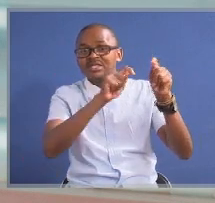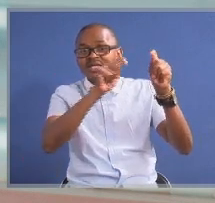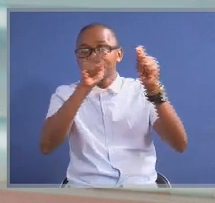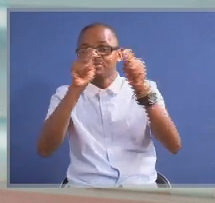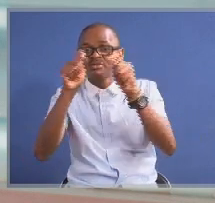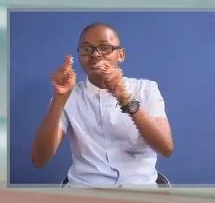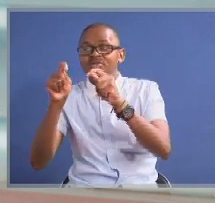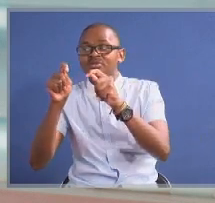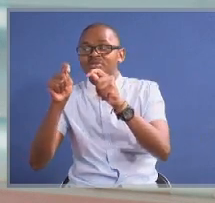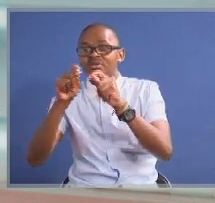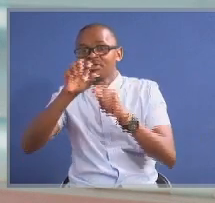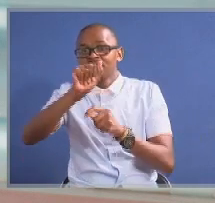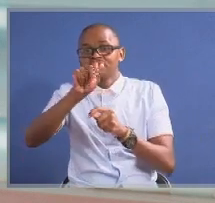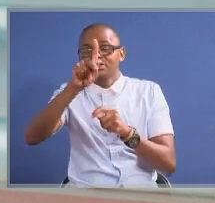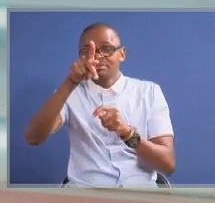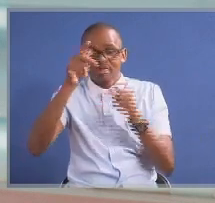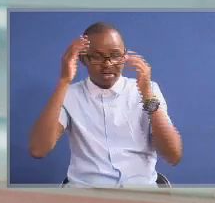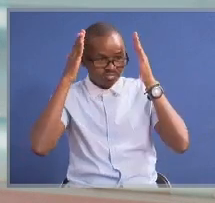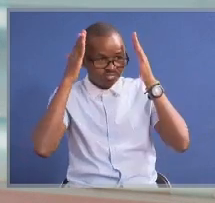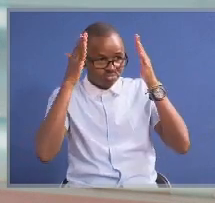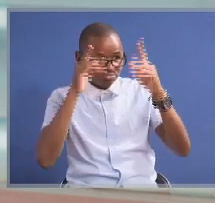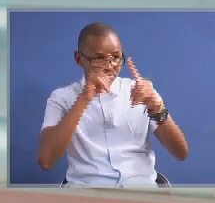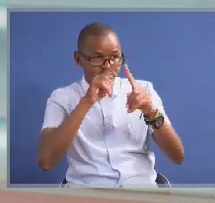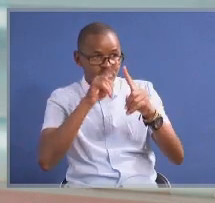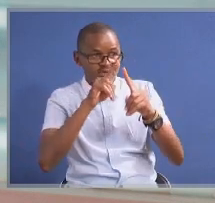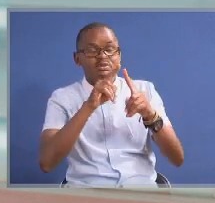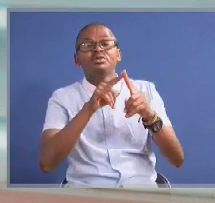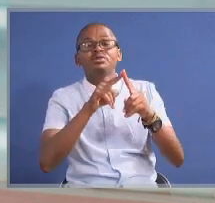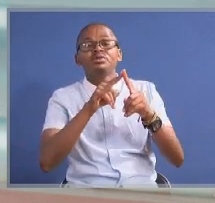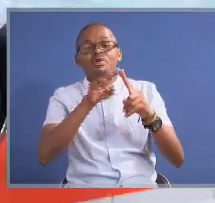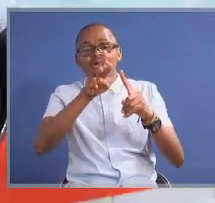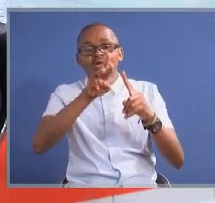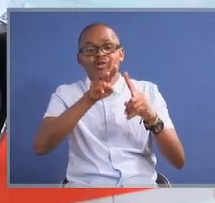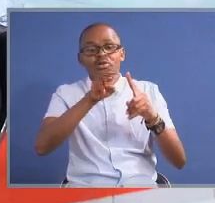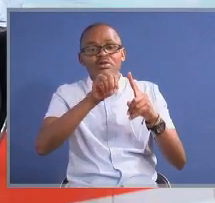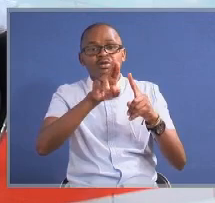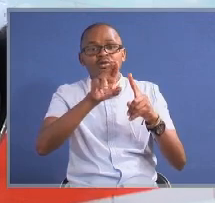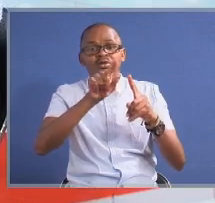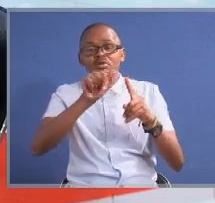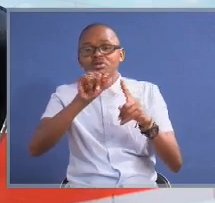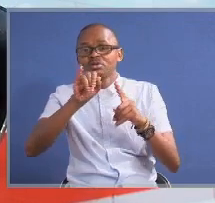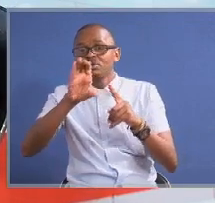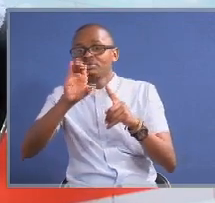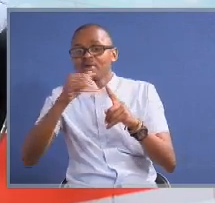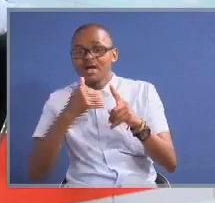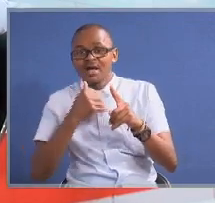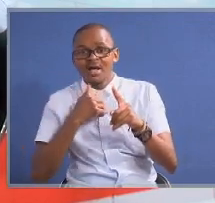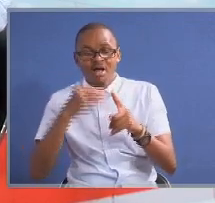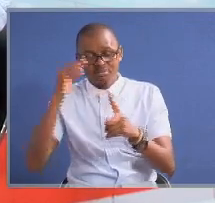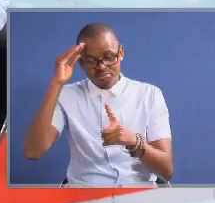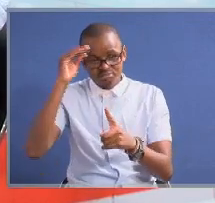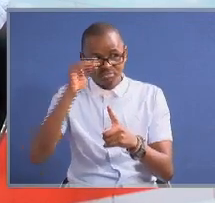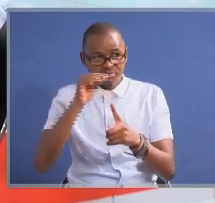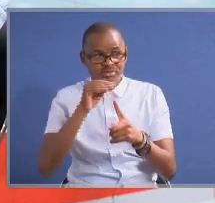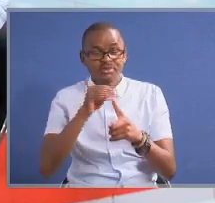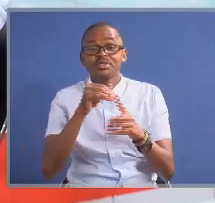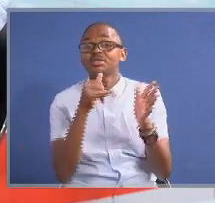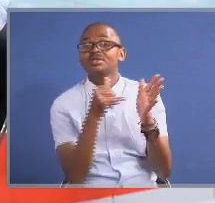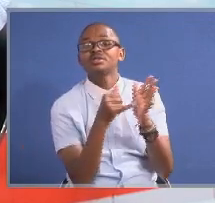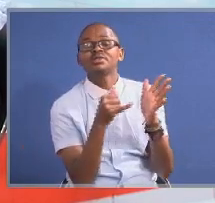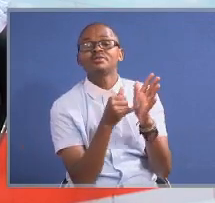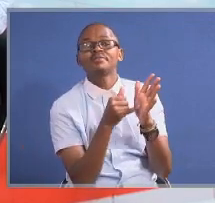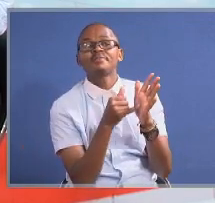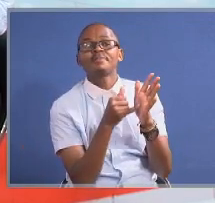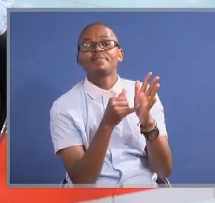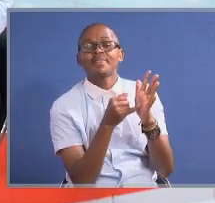Transformed ACP Committed to Multilateralism. Among other things, you people have objectives, including, you